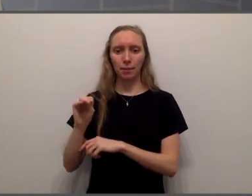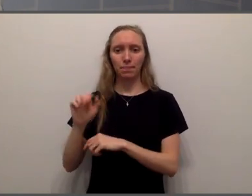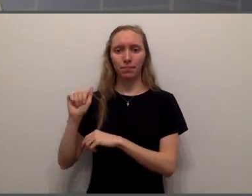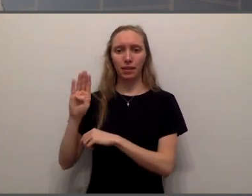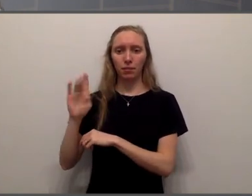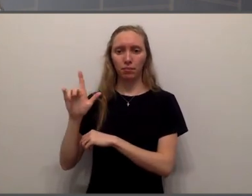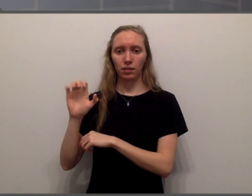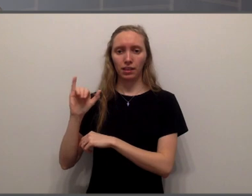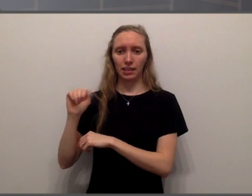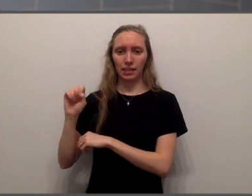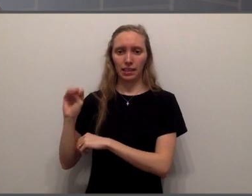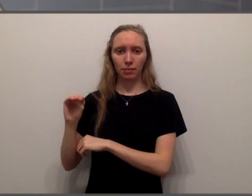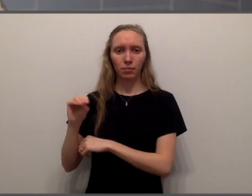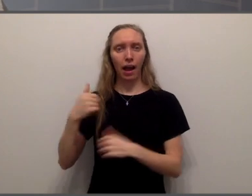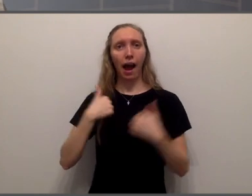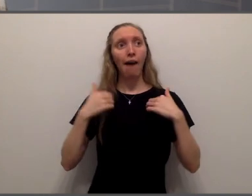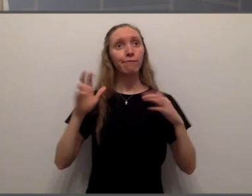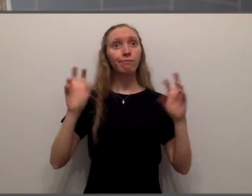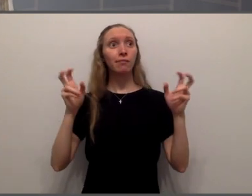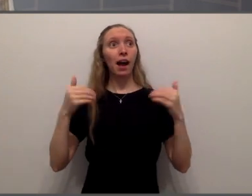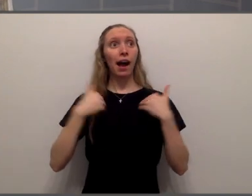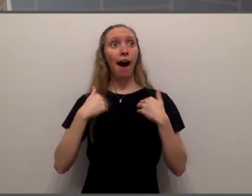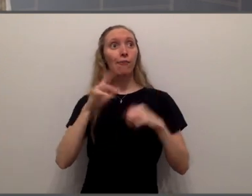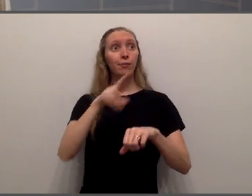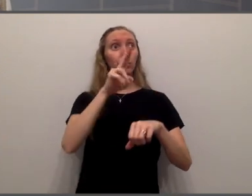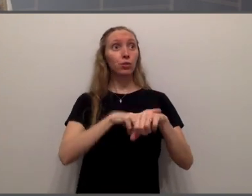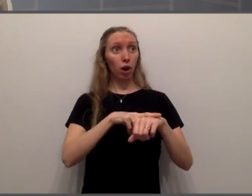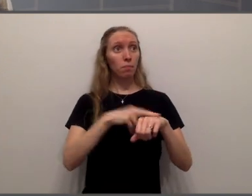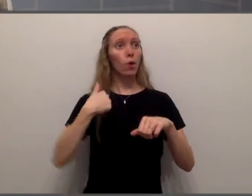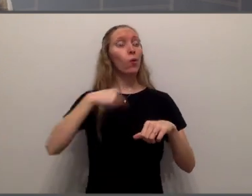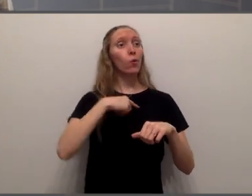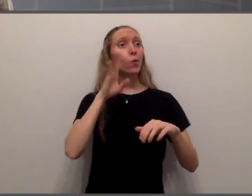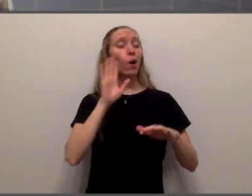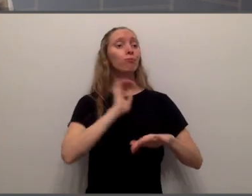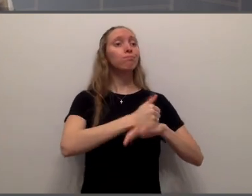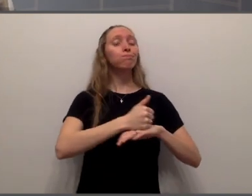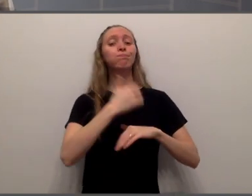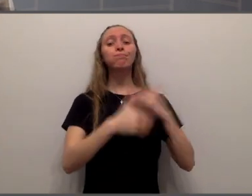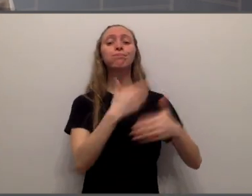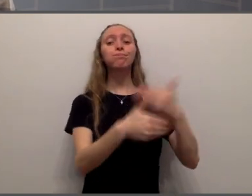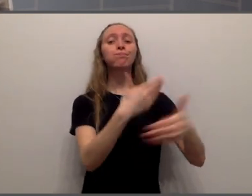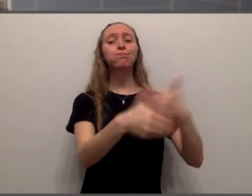what humanity should be, and then we will also make room for,